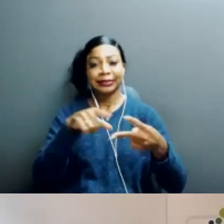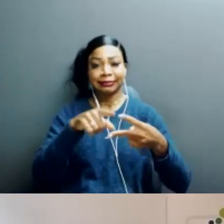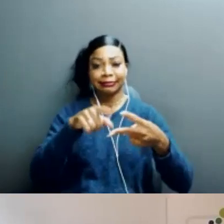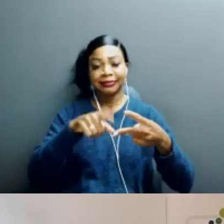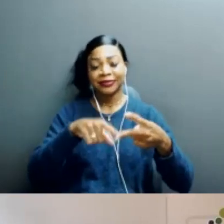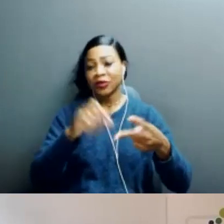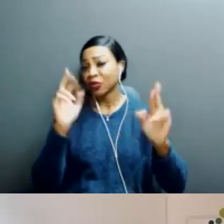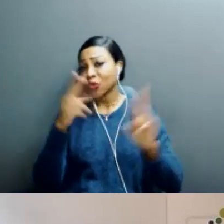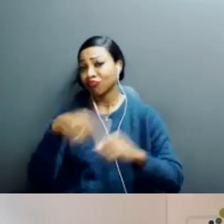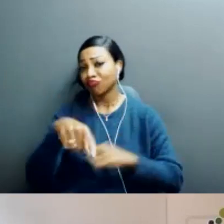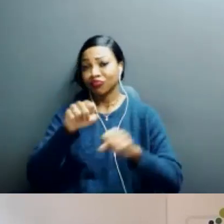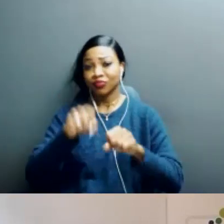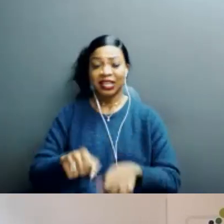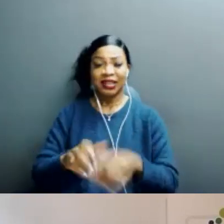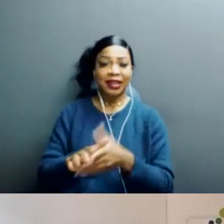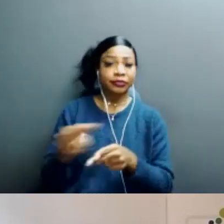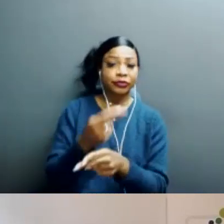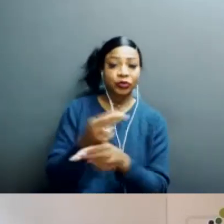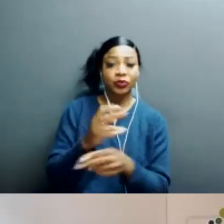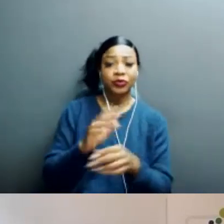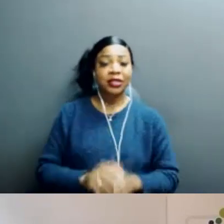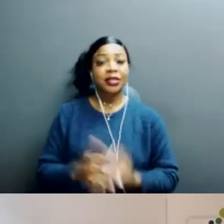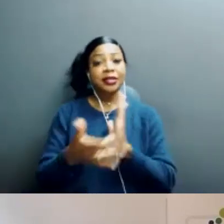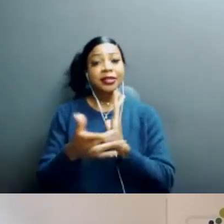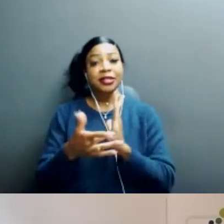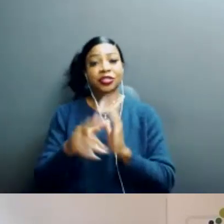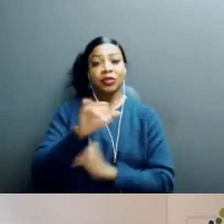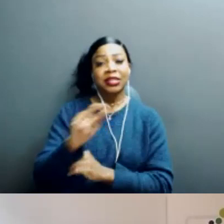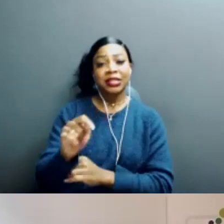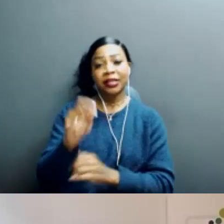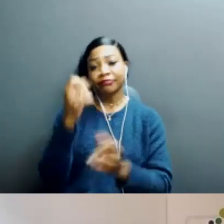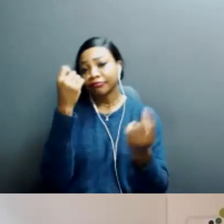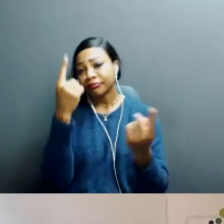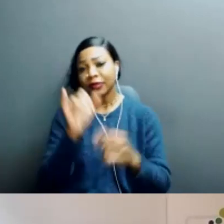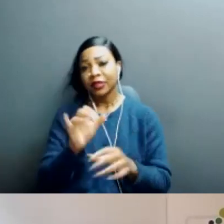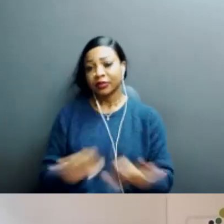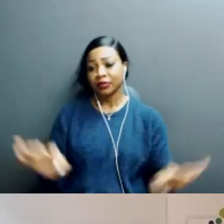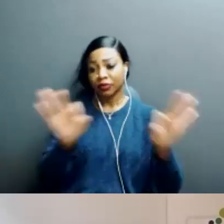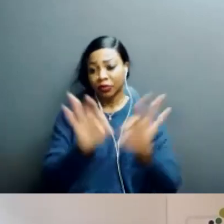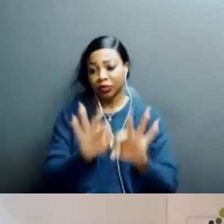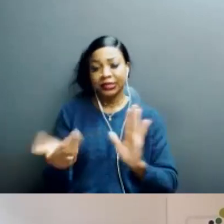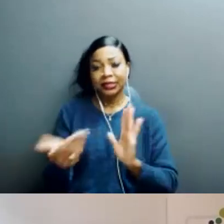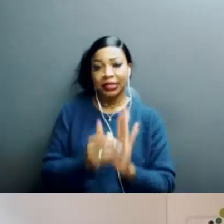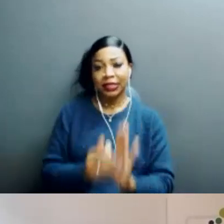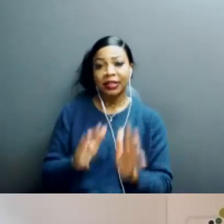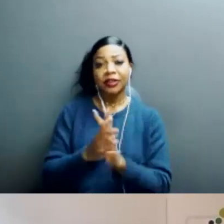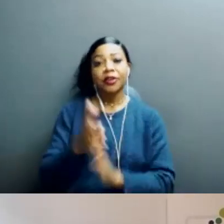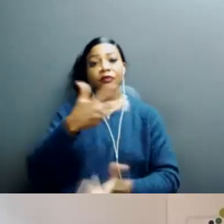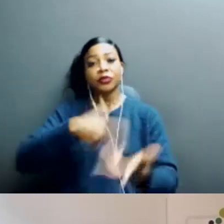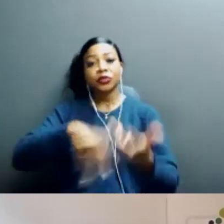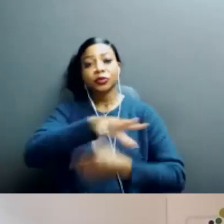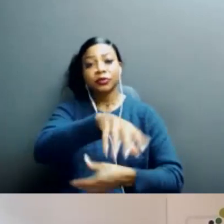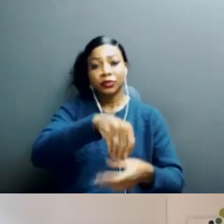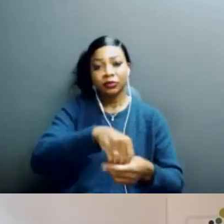yeah I think that was um digital literacy is is so important um as again for you know social participation and